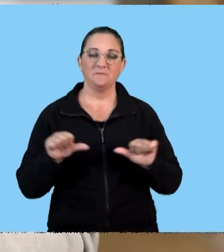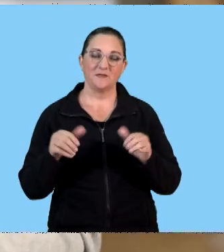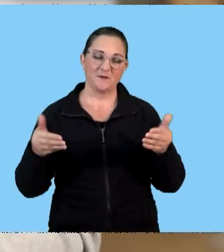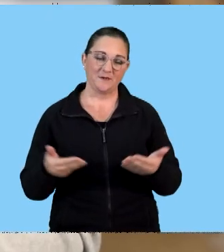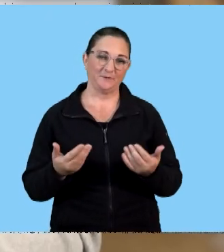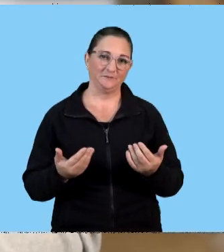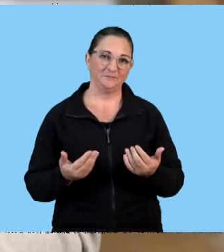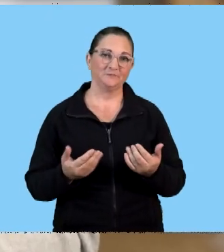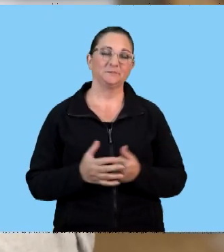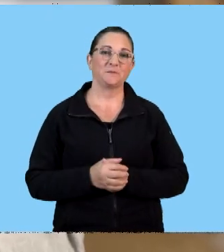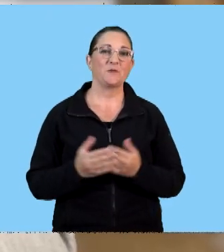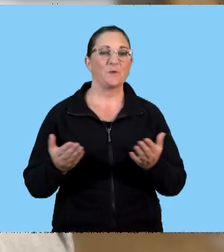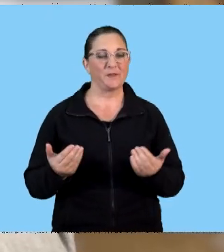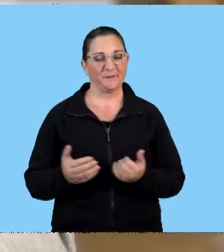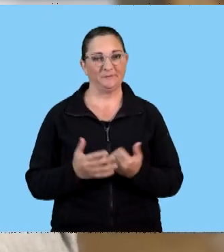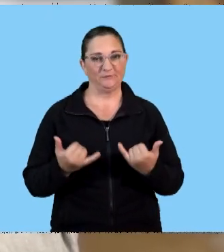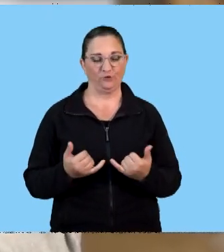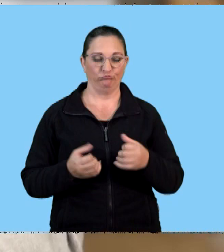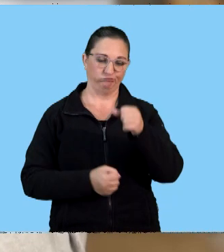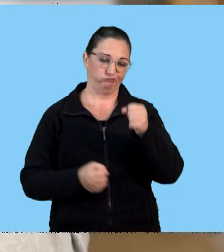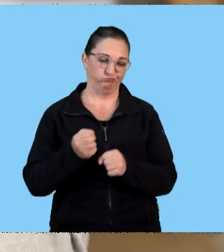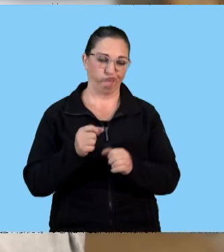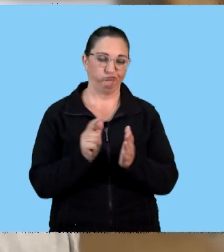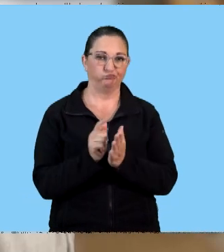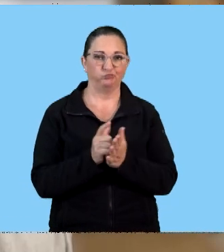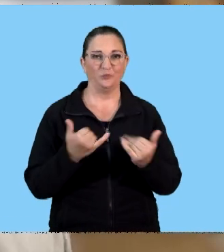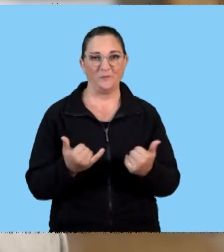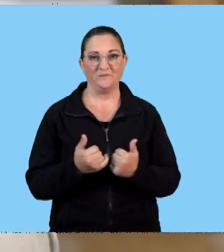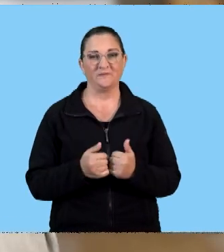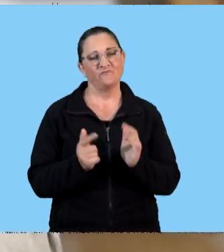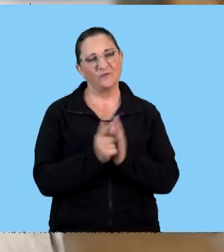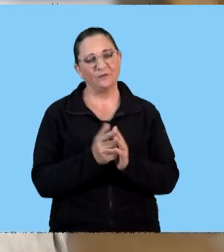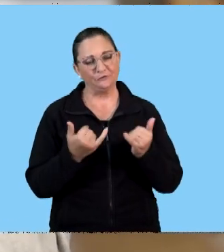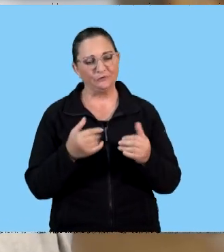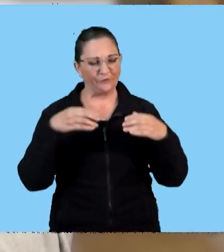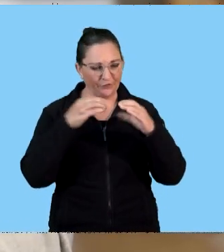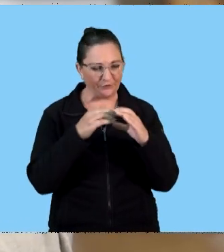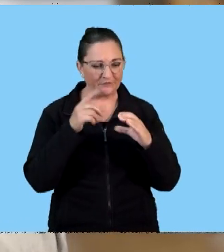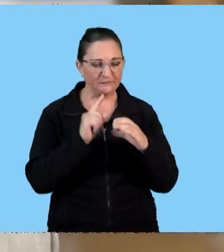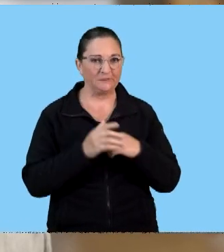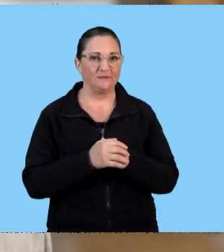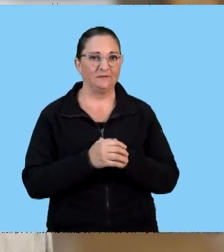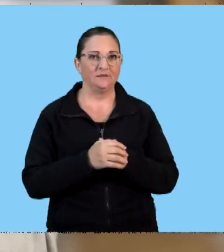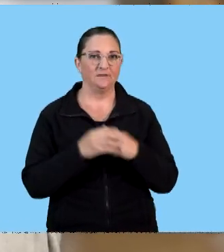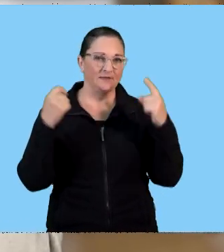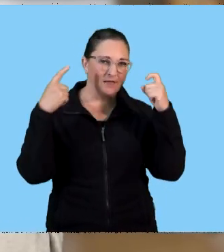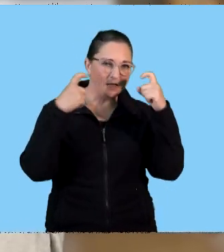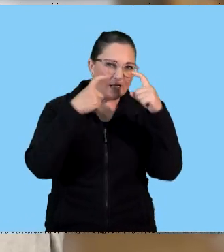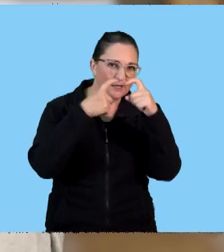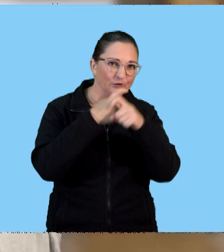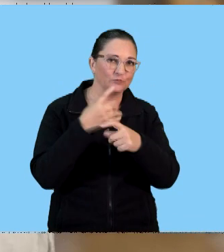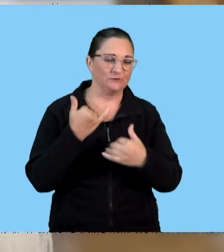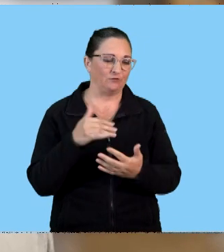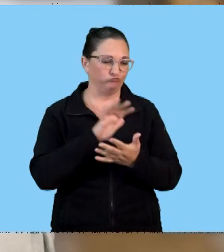Guys, welcome back after the advert break. Let us wrap up today's lesson. In today's lesson, we focus specifically on complex